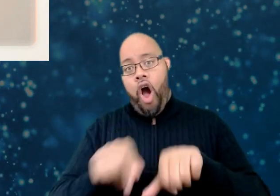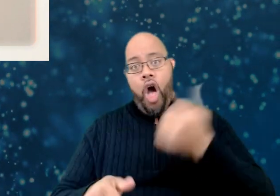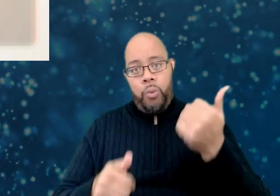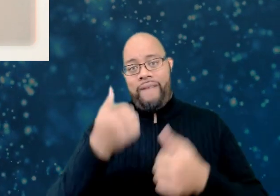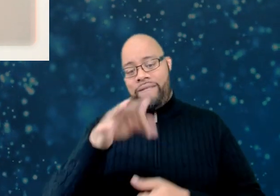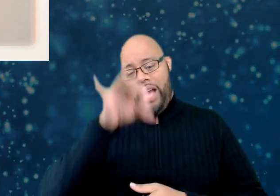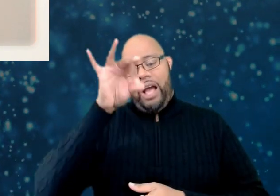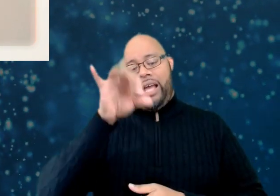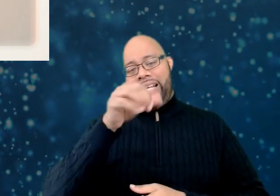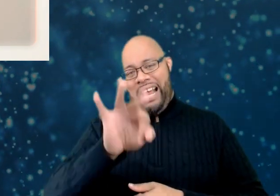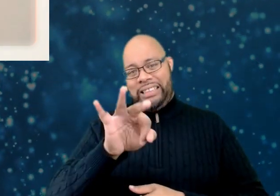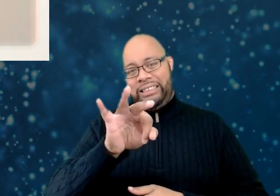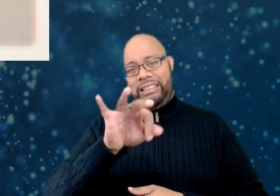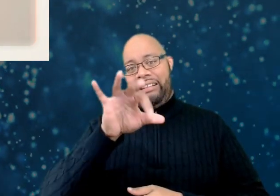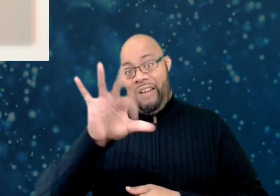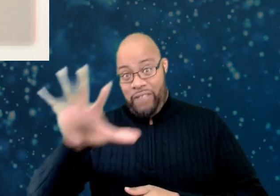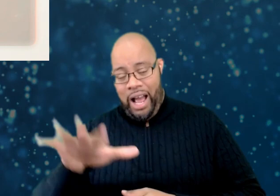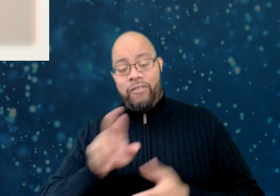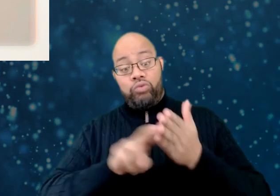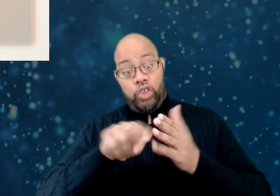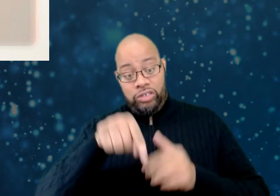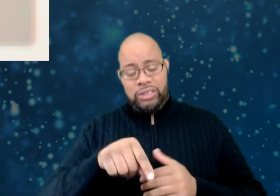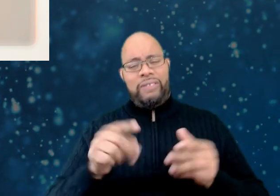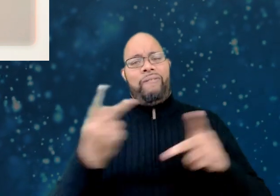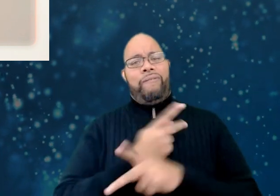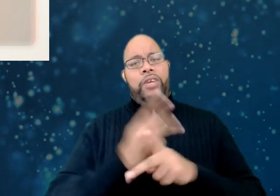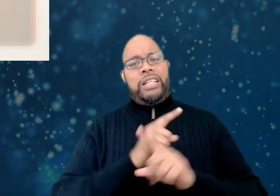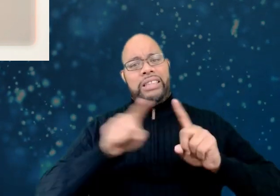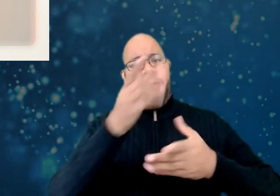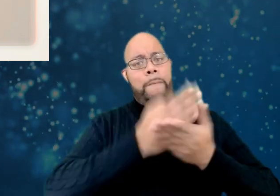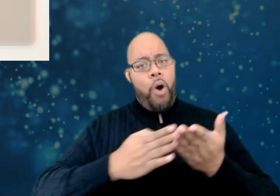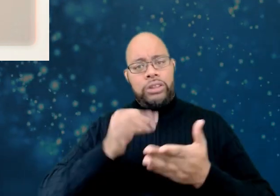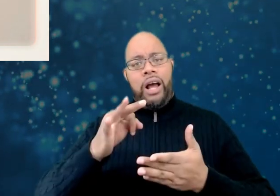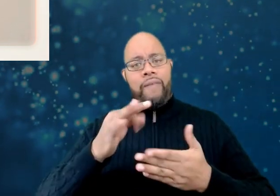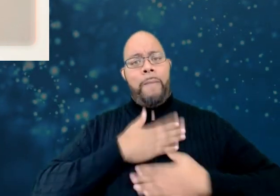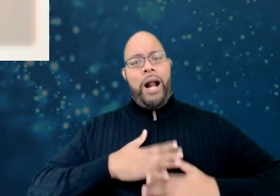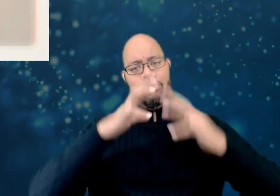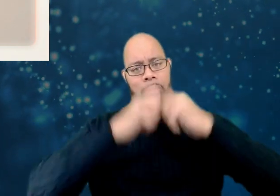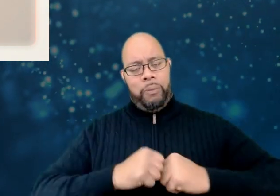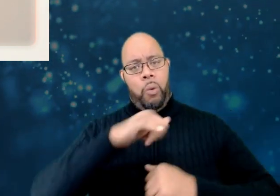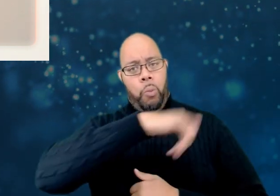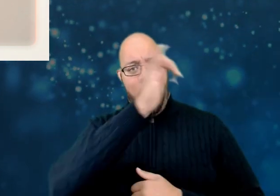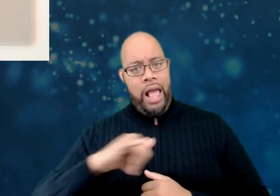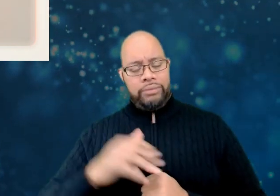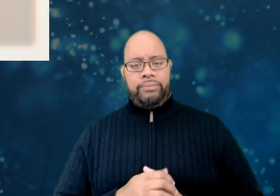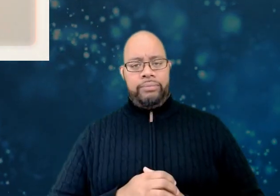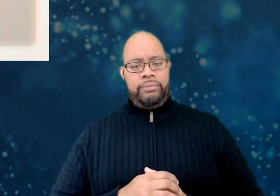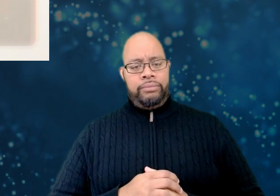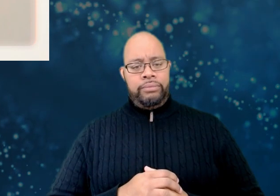and another in 1995. Through this research, they figured out the stages of a whale fall.